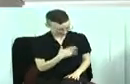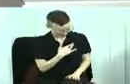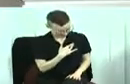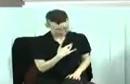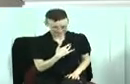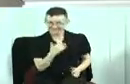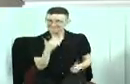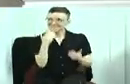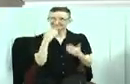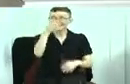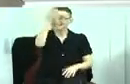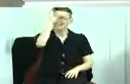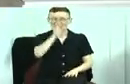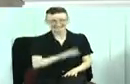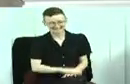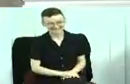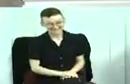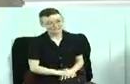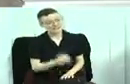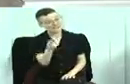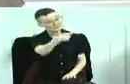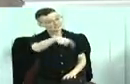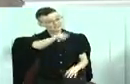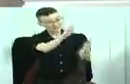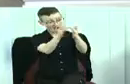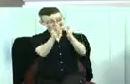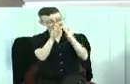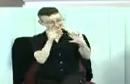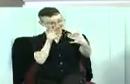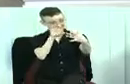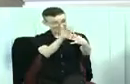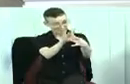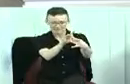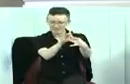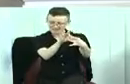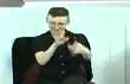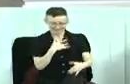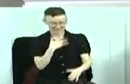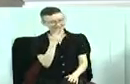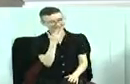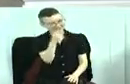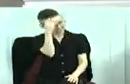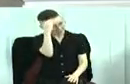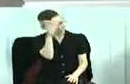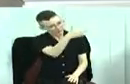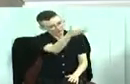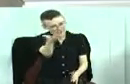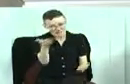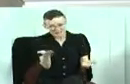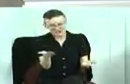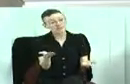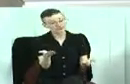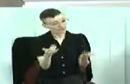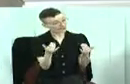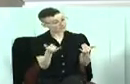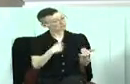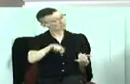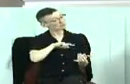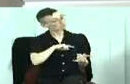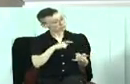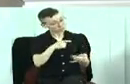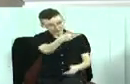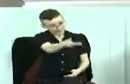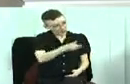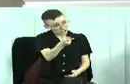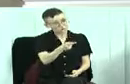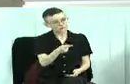Praise God. For all those who are joining us online, it is always a joy and a blessing to know that you are there. At this time, we do invite you to go and gather up